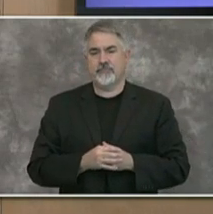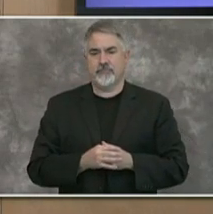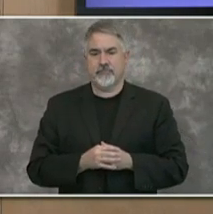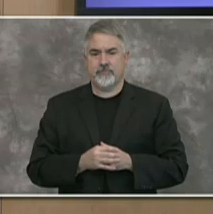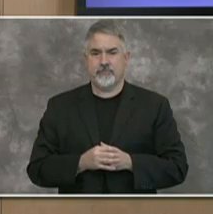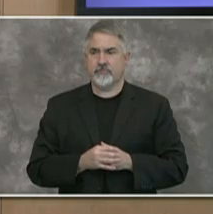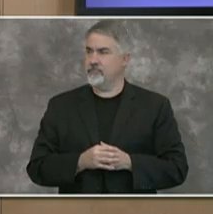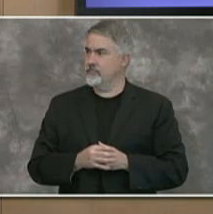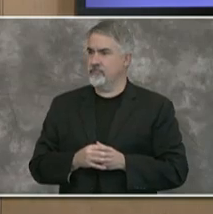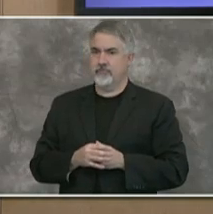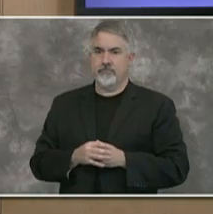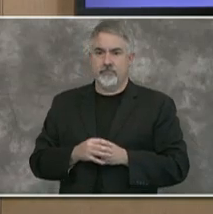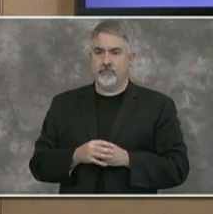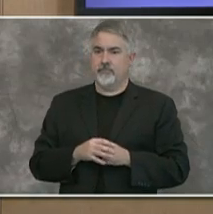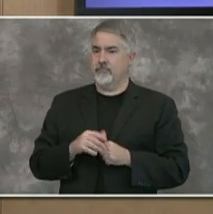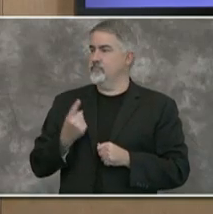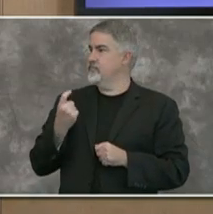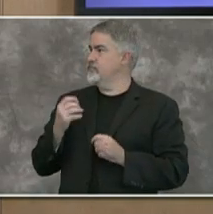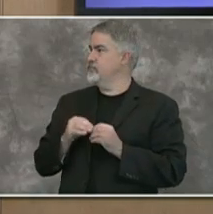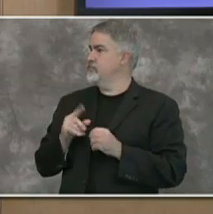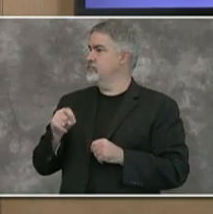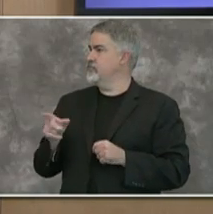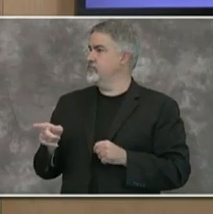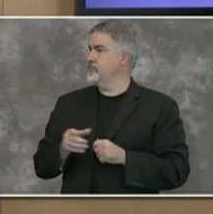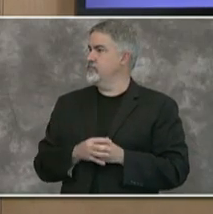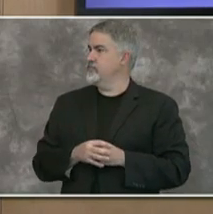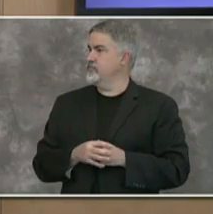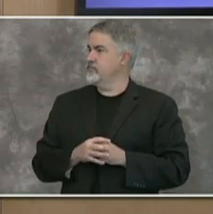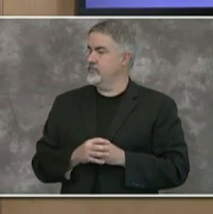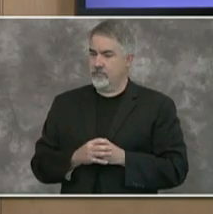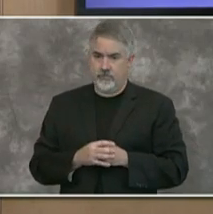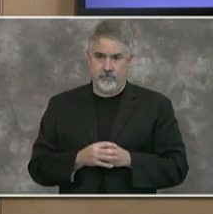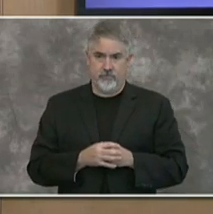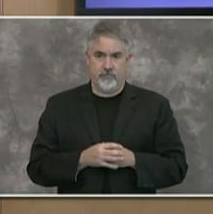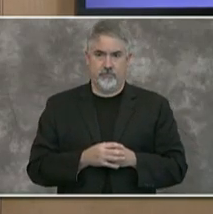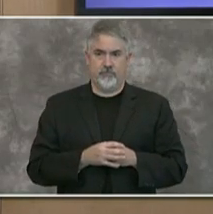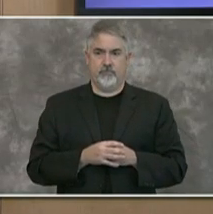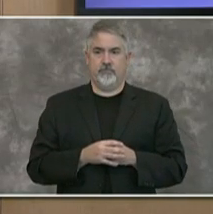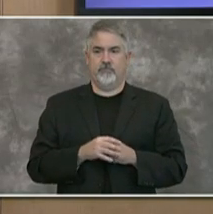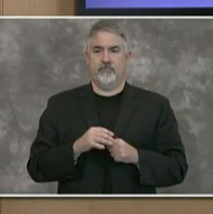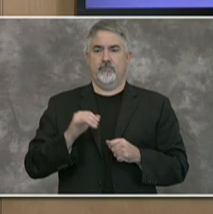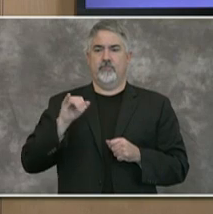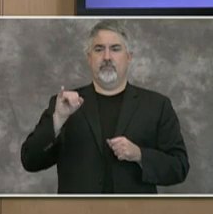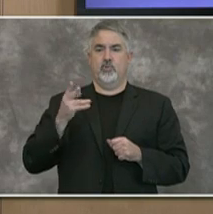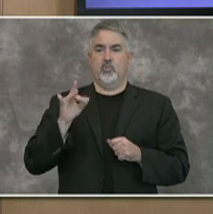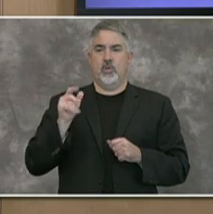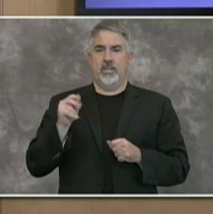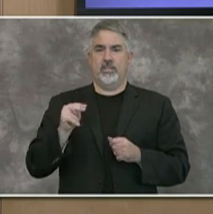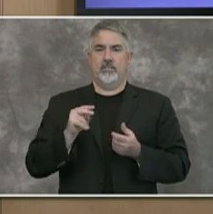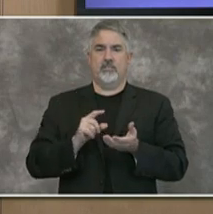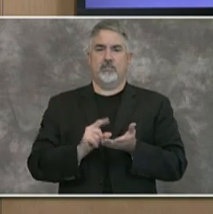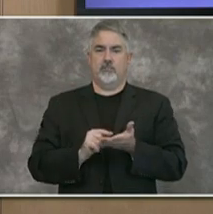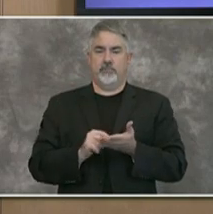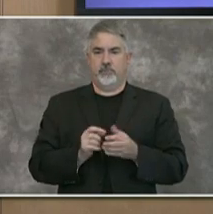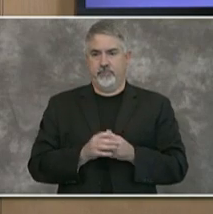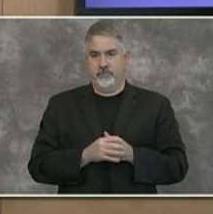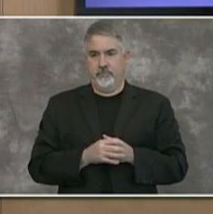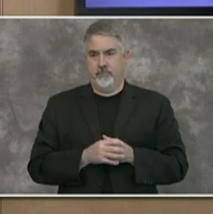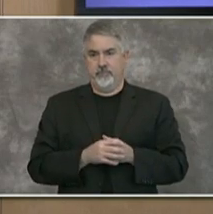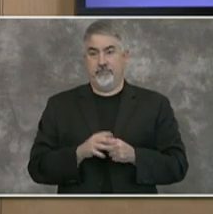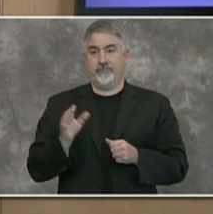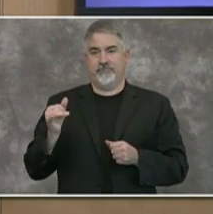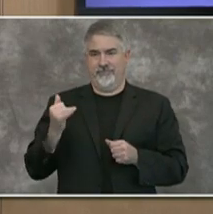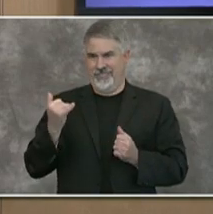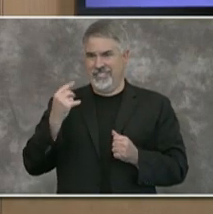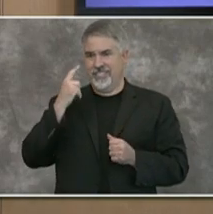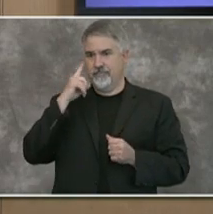We have another question. This is from the Julian News. We are seeing active patrolling in town. Thank